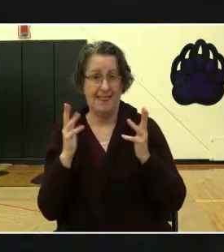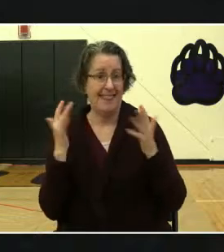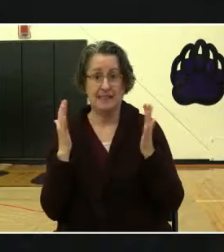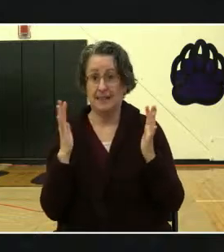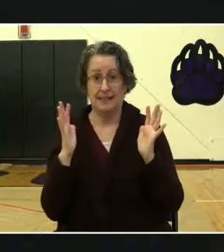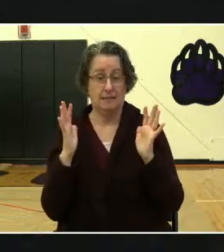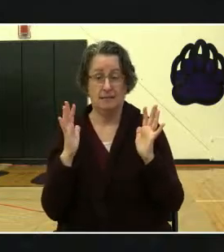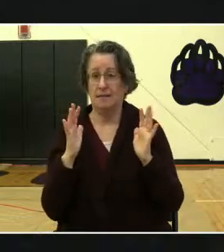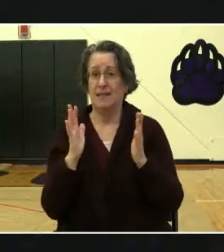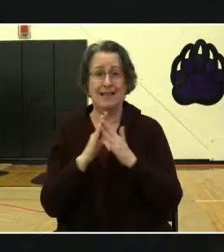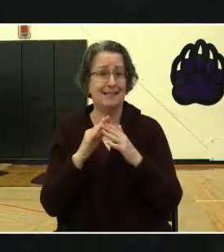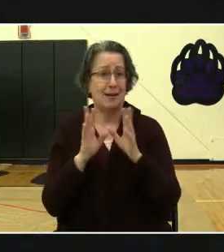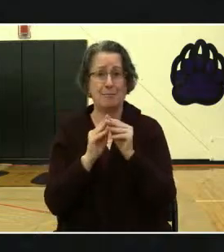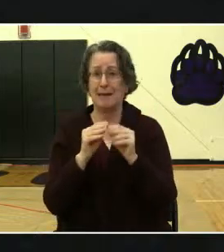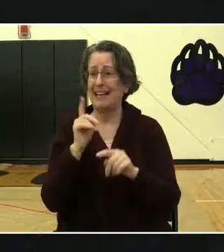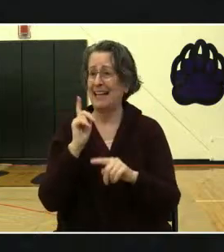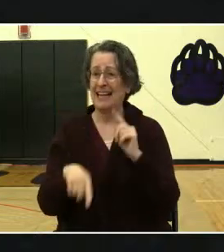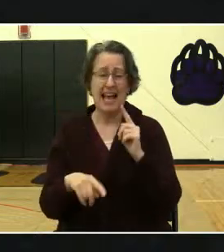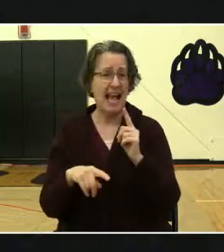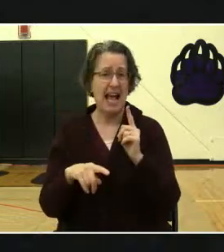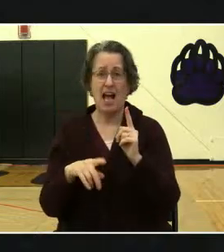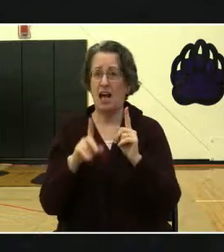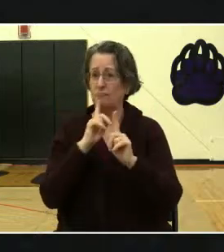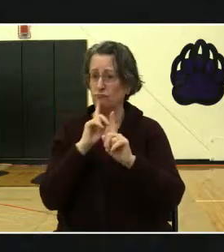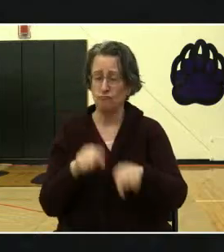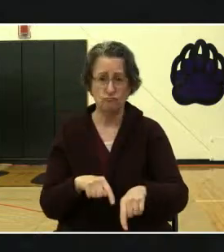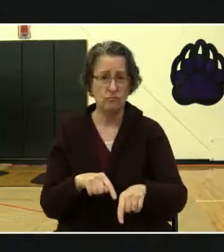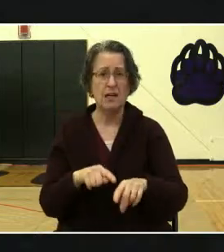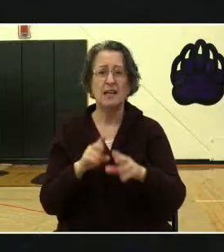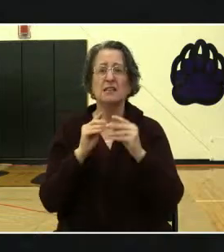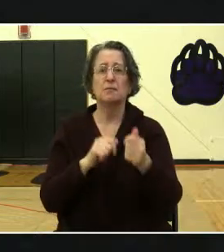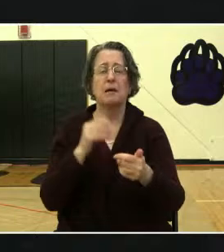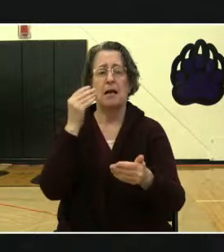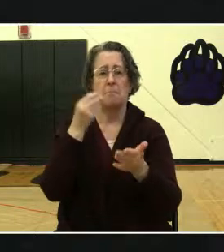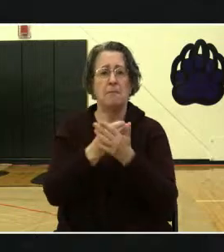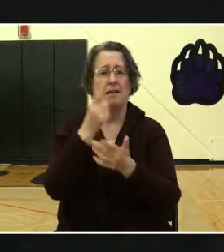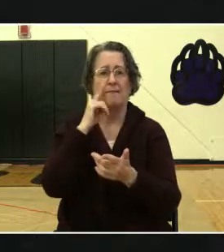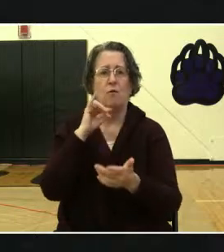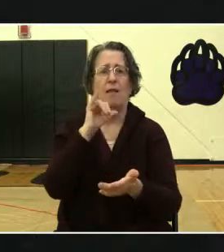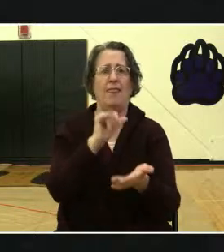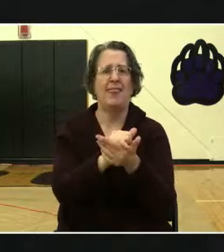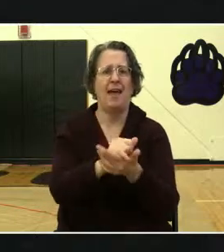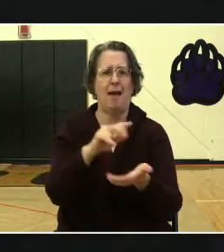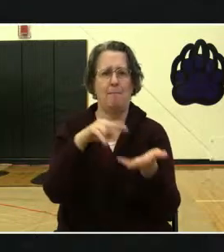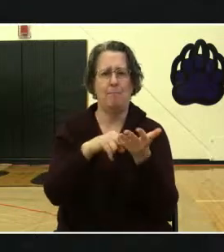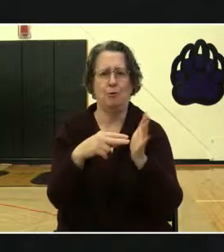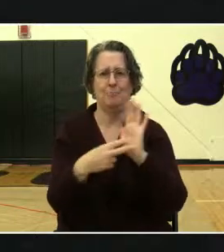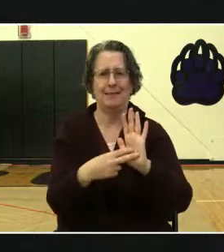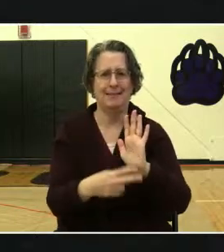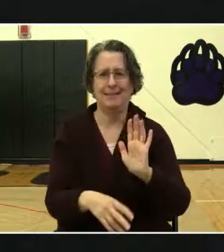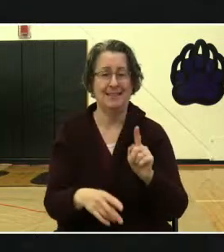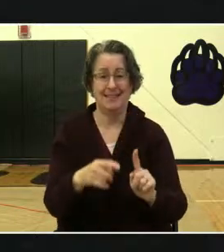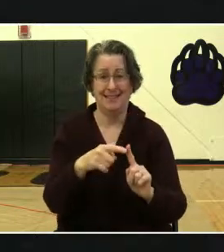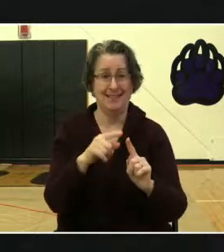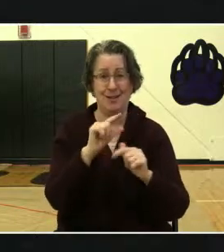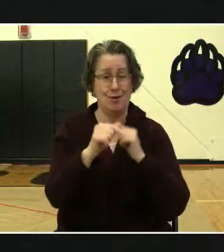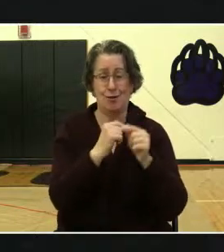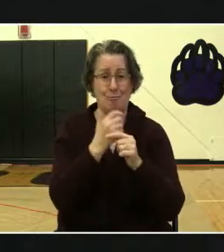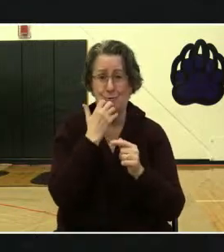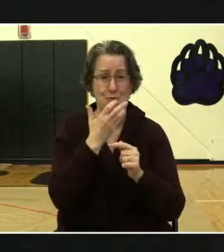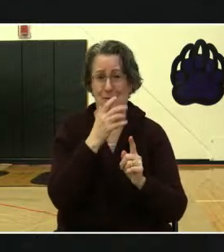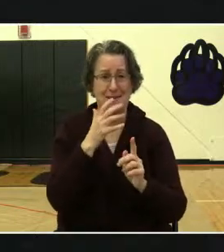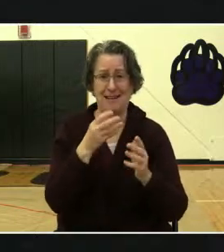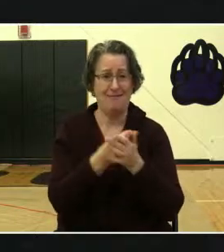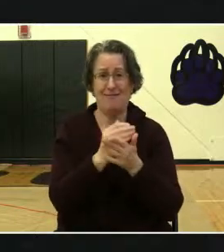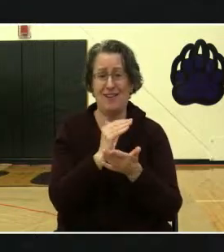specify the purpose for which those funds would be spent so uh all the discussion about the global warming fund